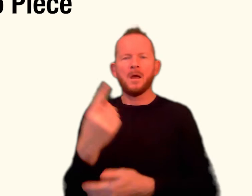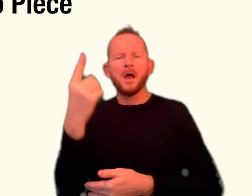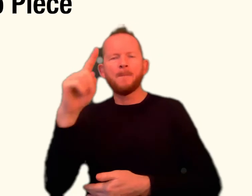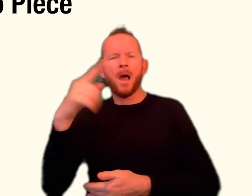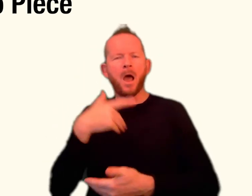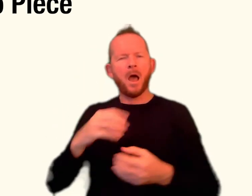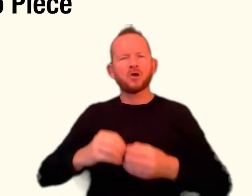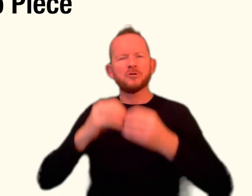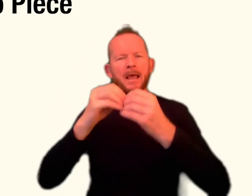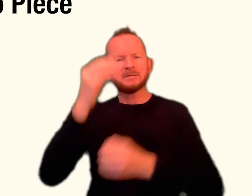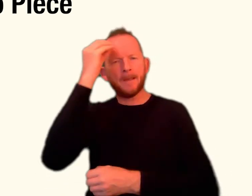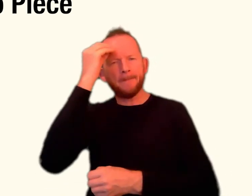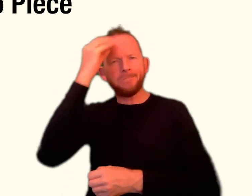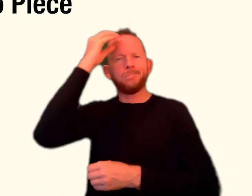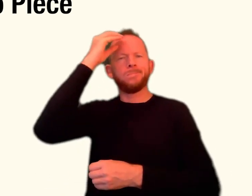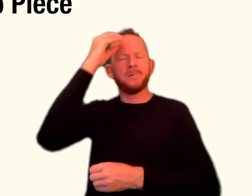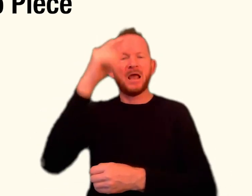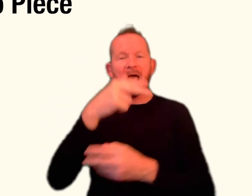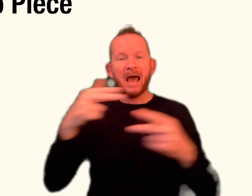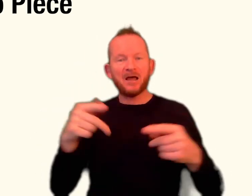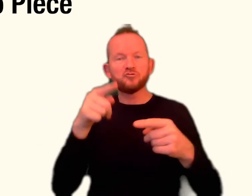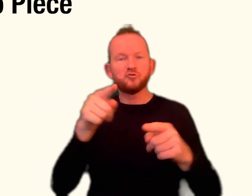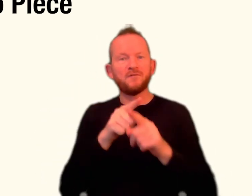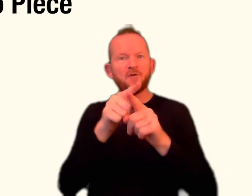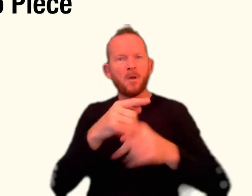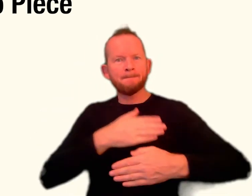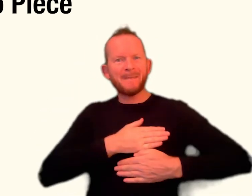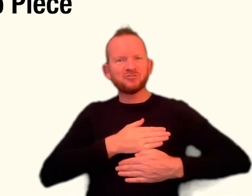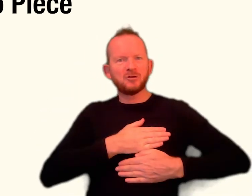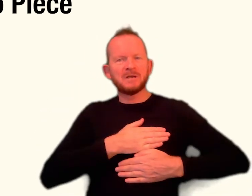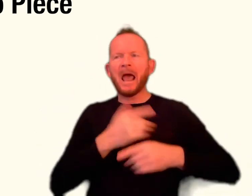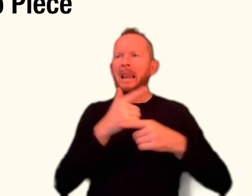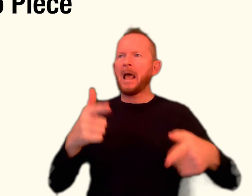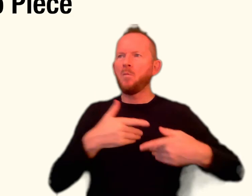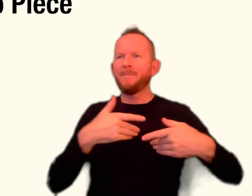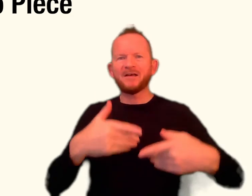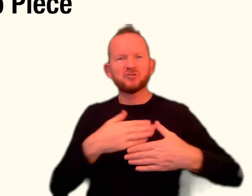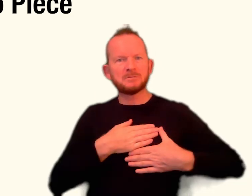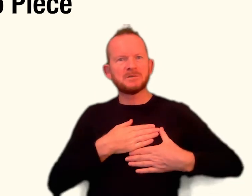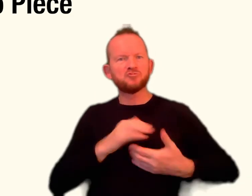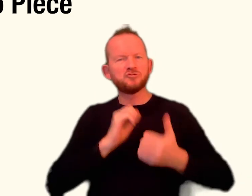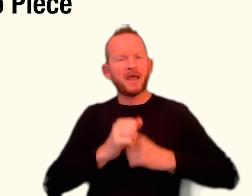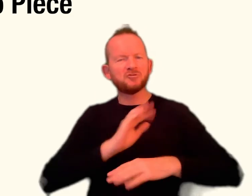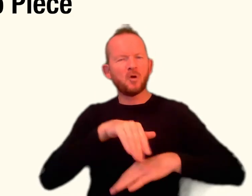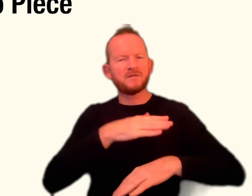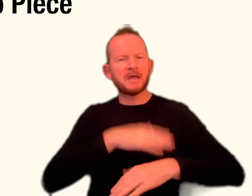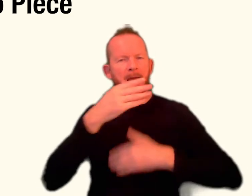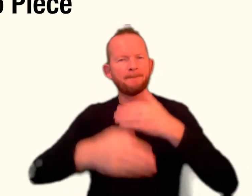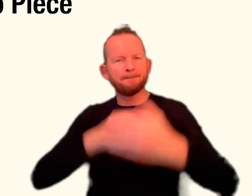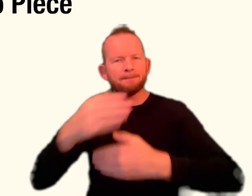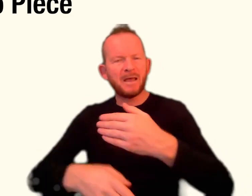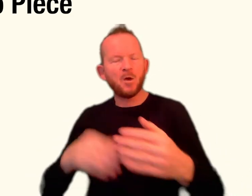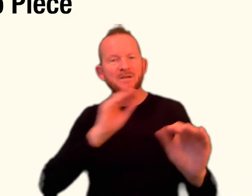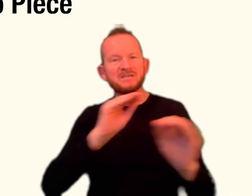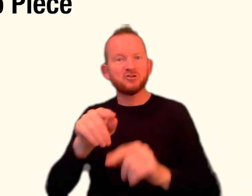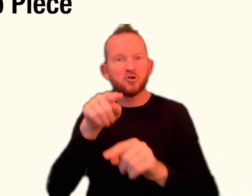would create experts. It would allow you to follow your passion and allow that passion to change over time. It would teach you